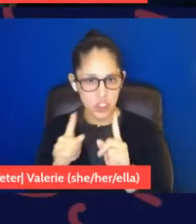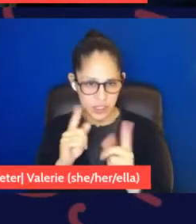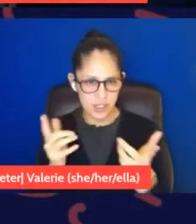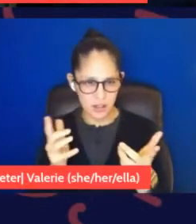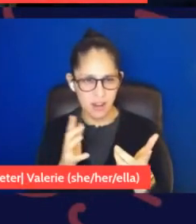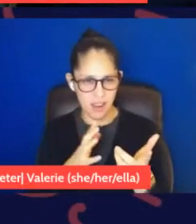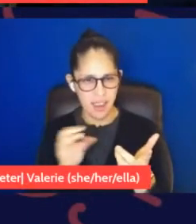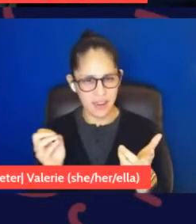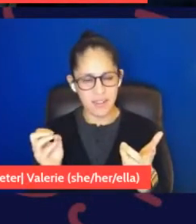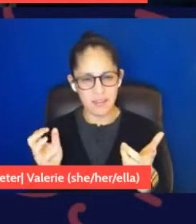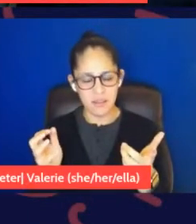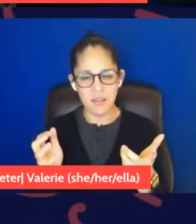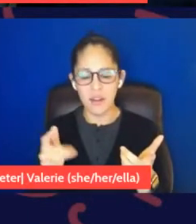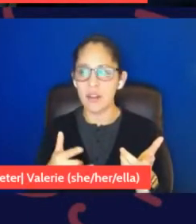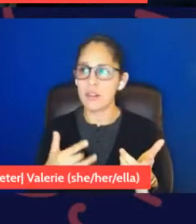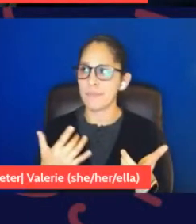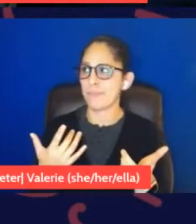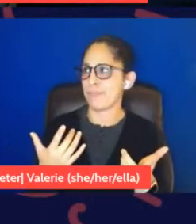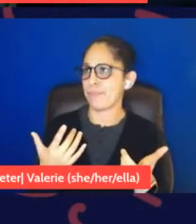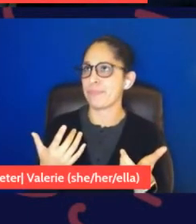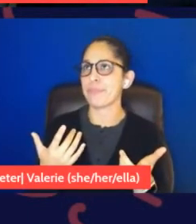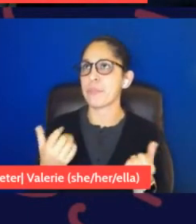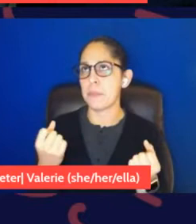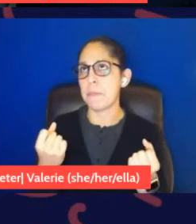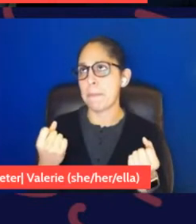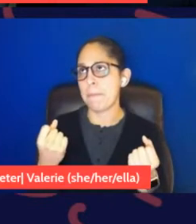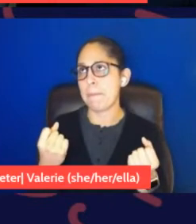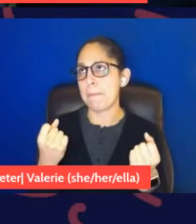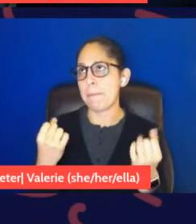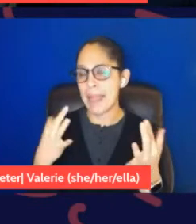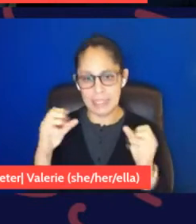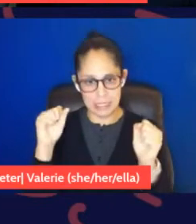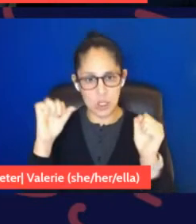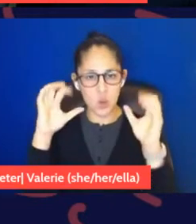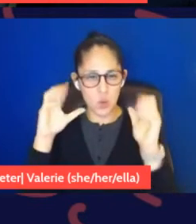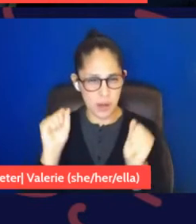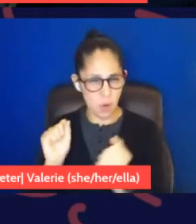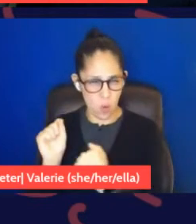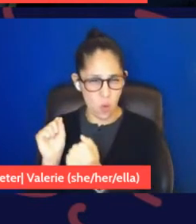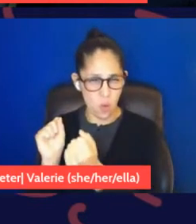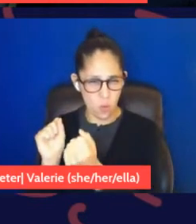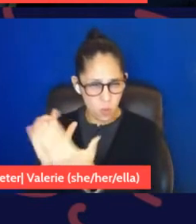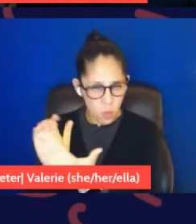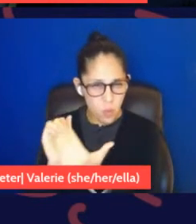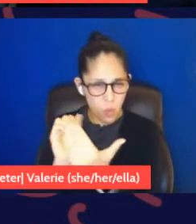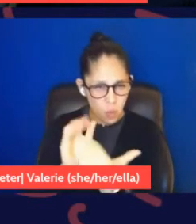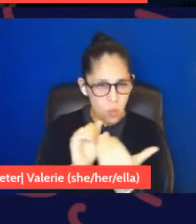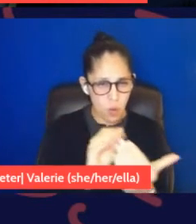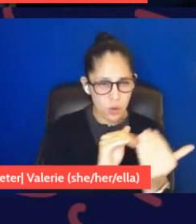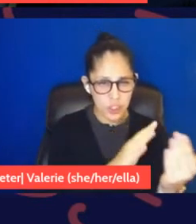a lot of incredible ways of approaching the work